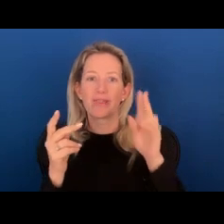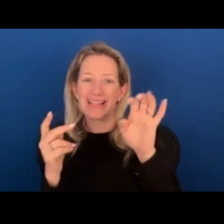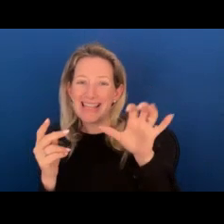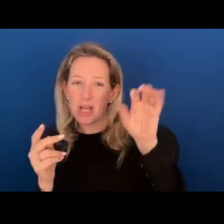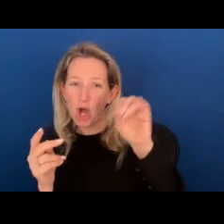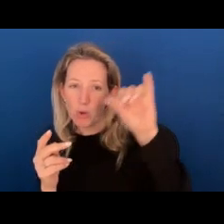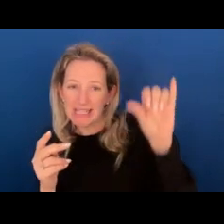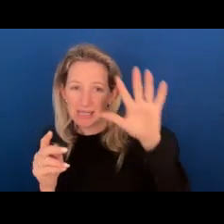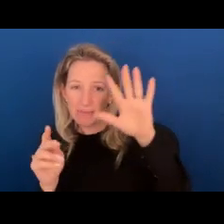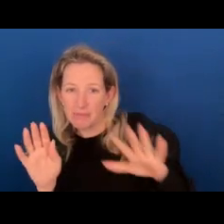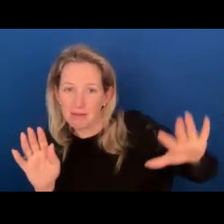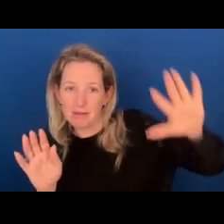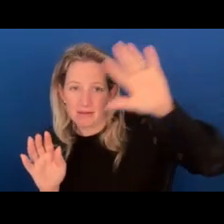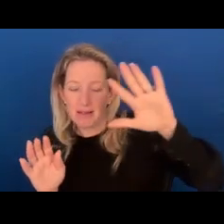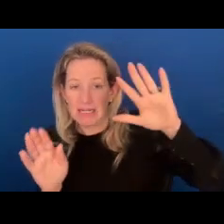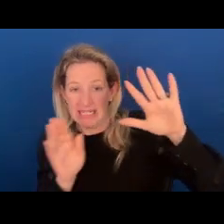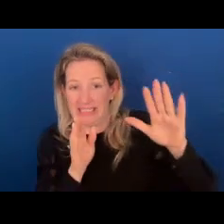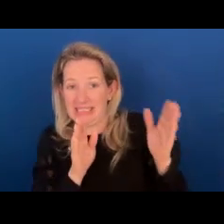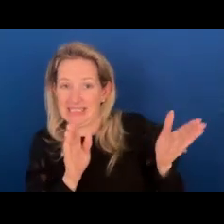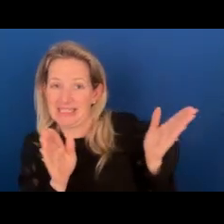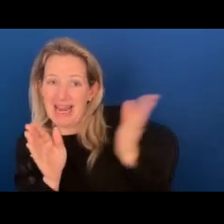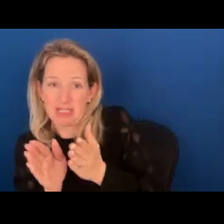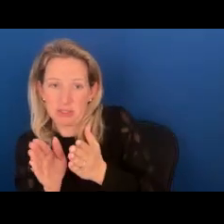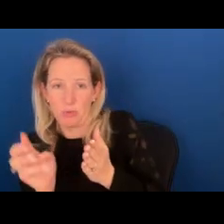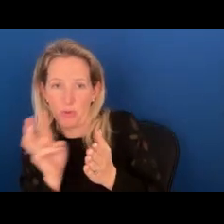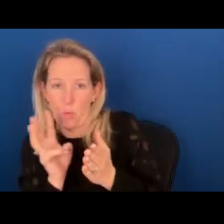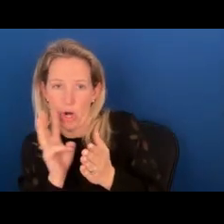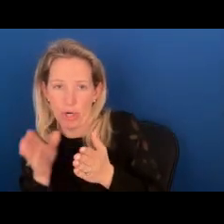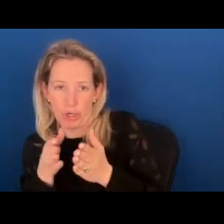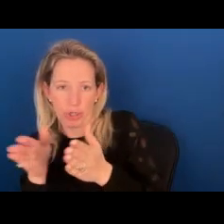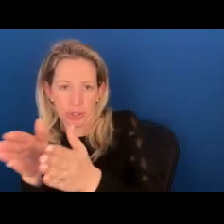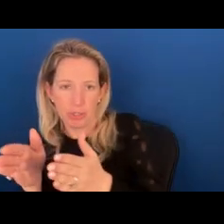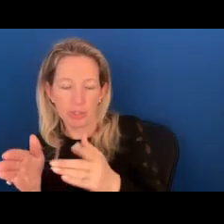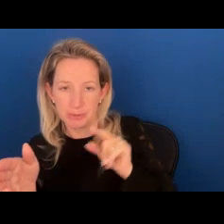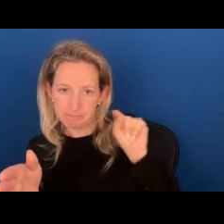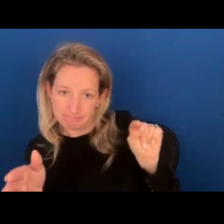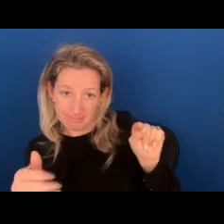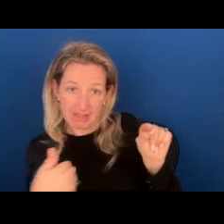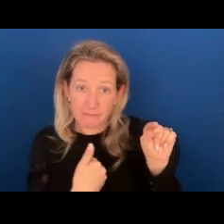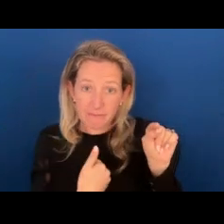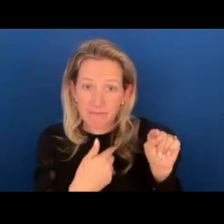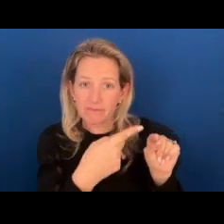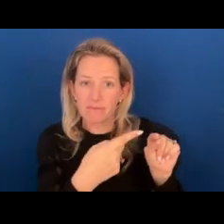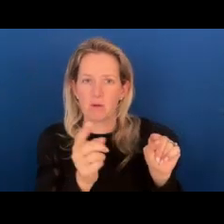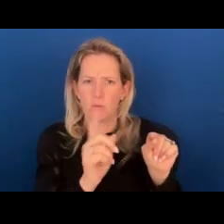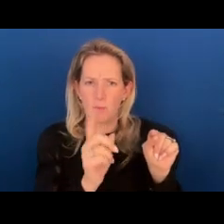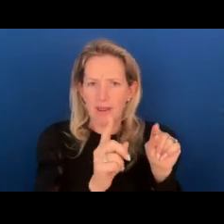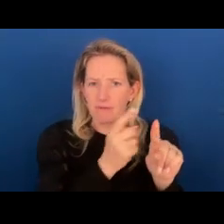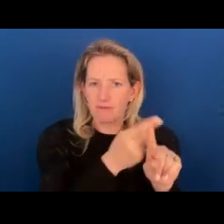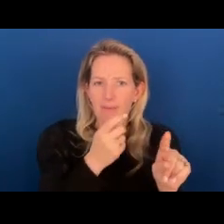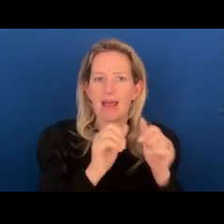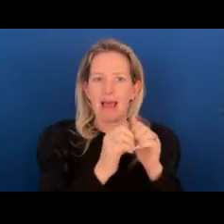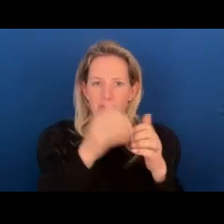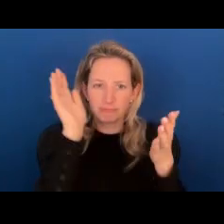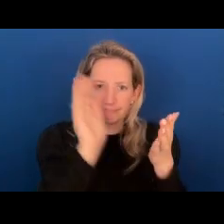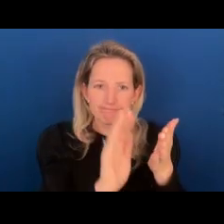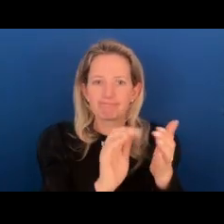these watersheds, where the contamination is coming from, and then talk about how to ameliorate it and deal with it. Next slide,